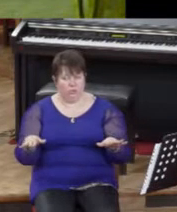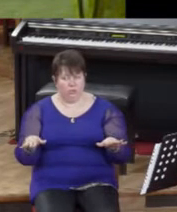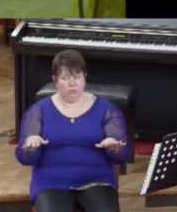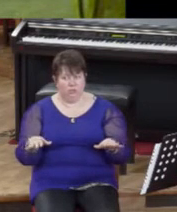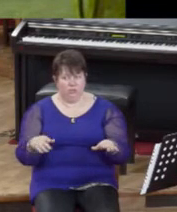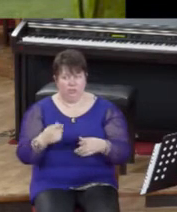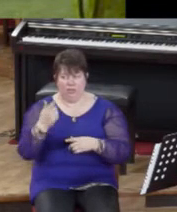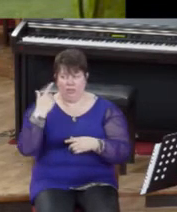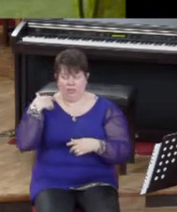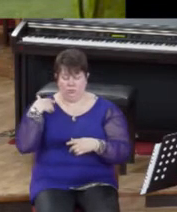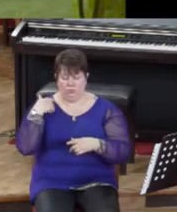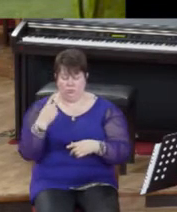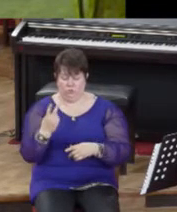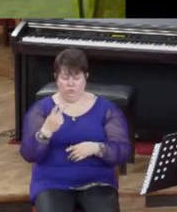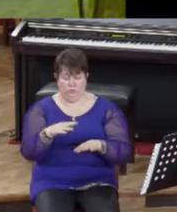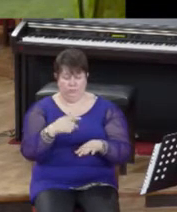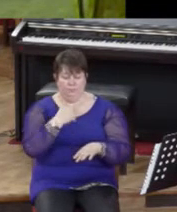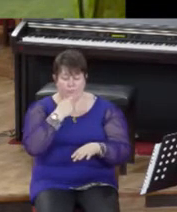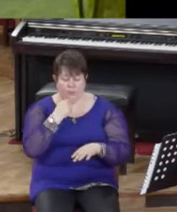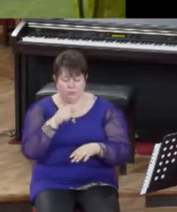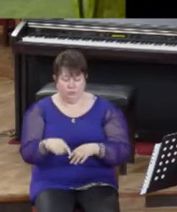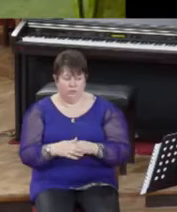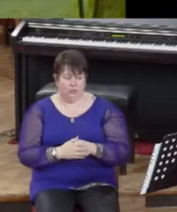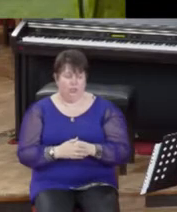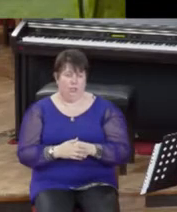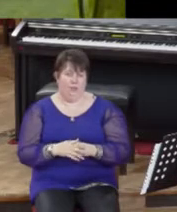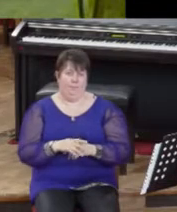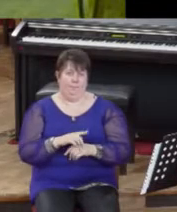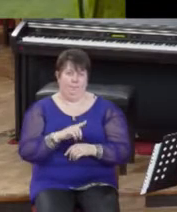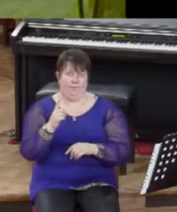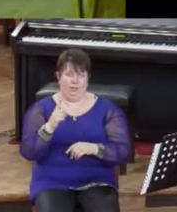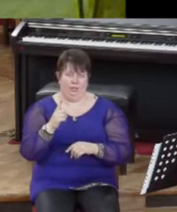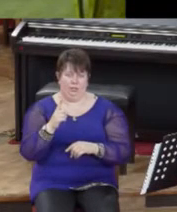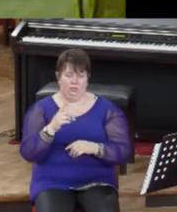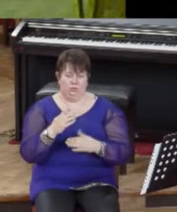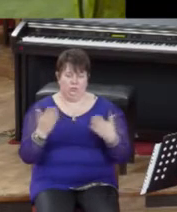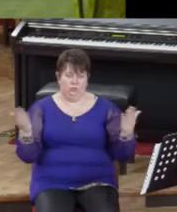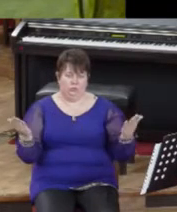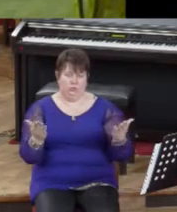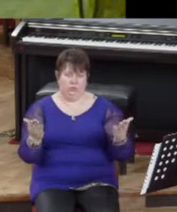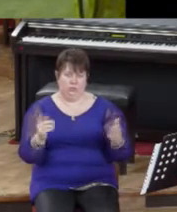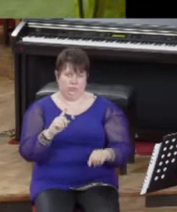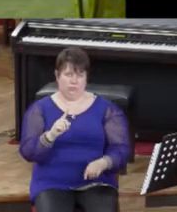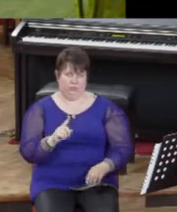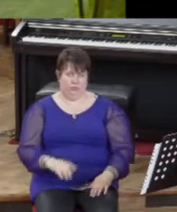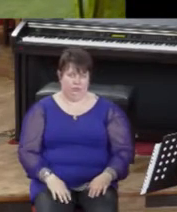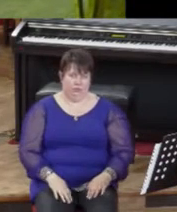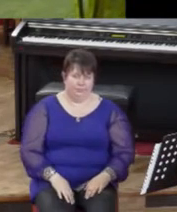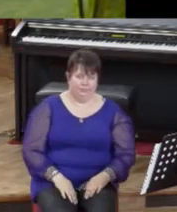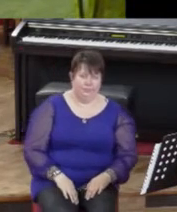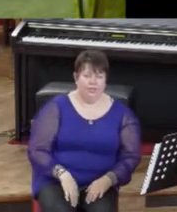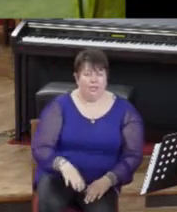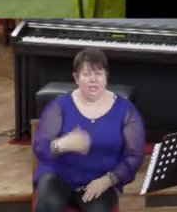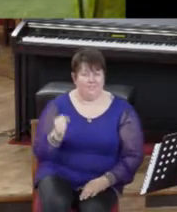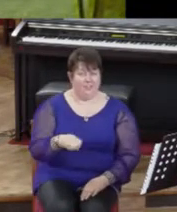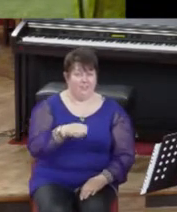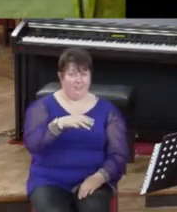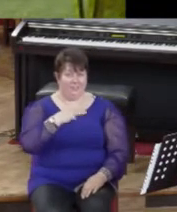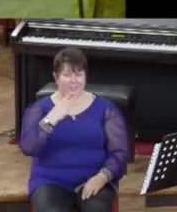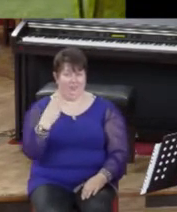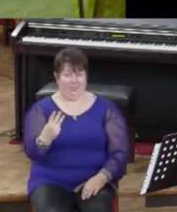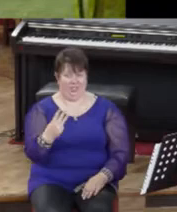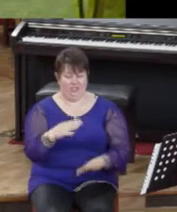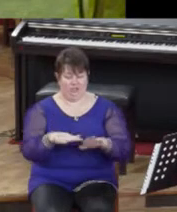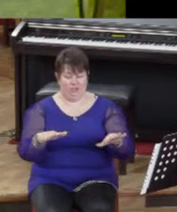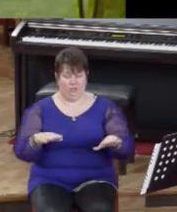of wee boys who were baptized. But today, it's a real pleasure to have three children